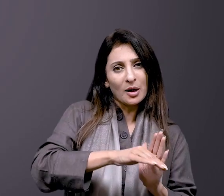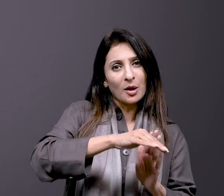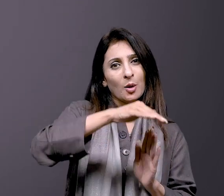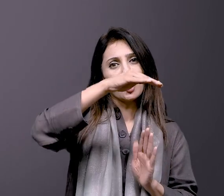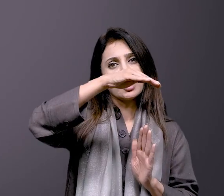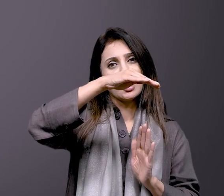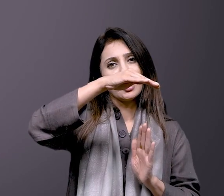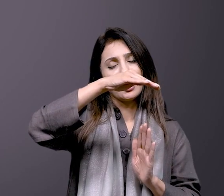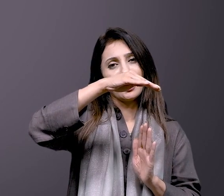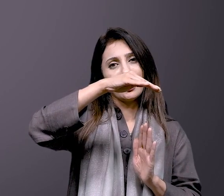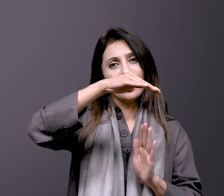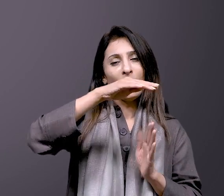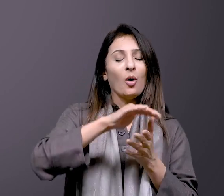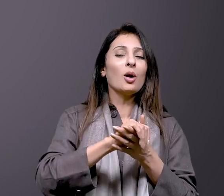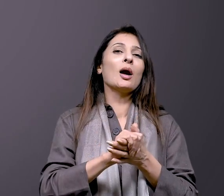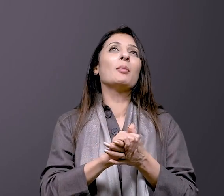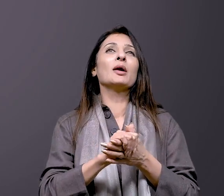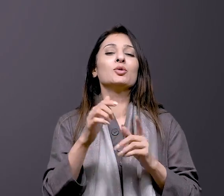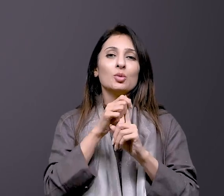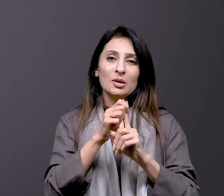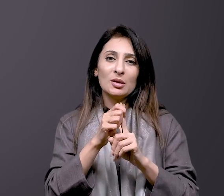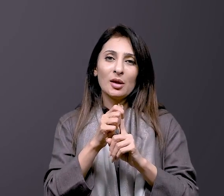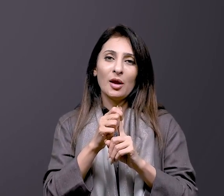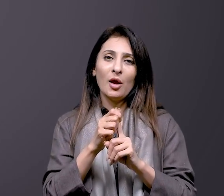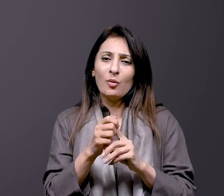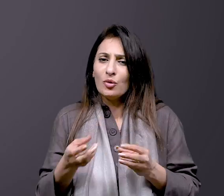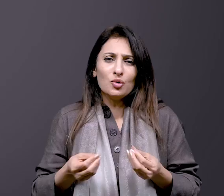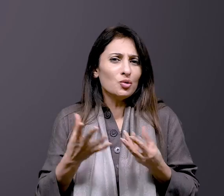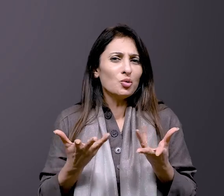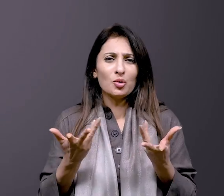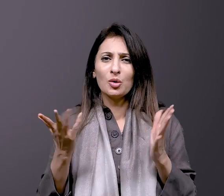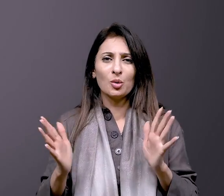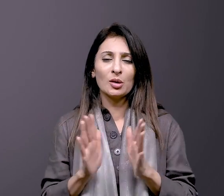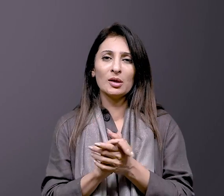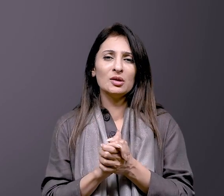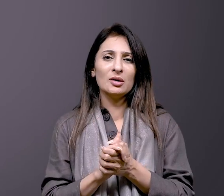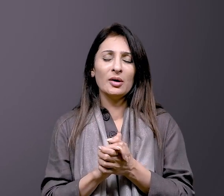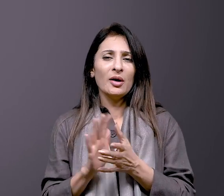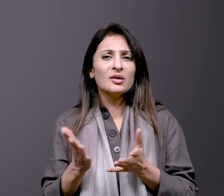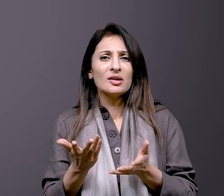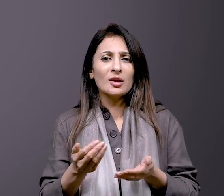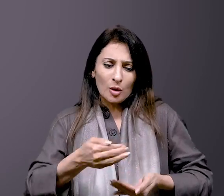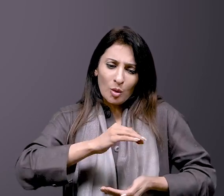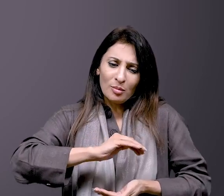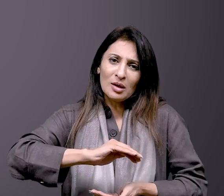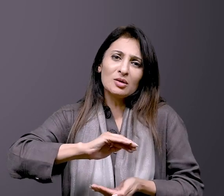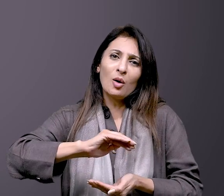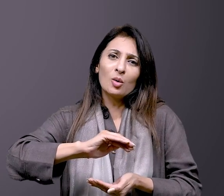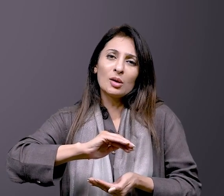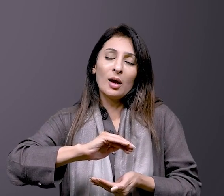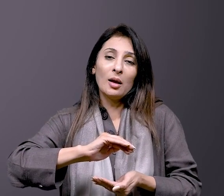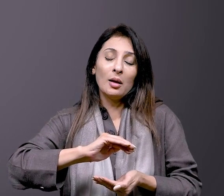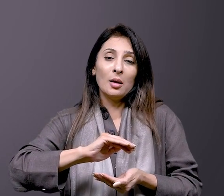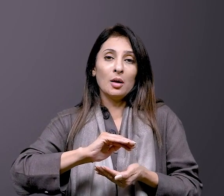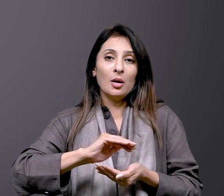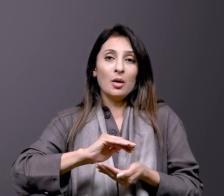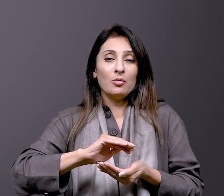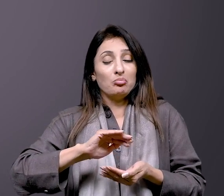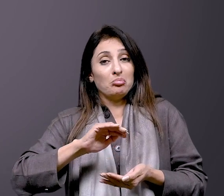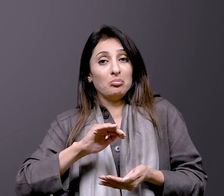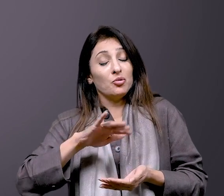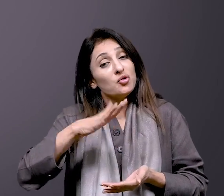Now I want to talk about the ways in which we hold them back. Typically for any human being, there are a few realms in which